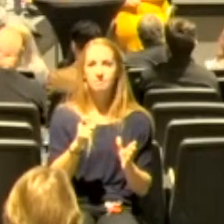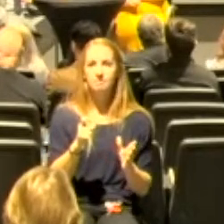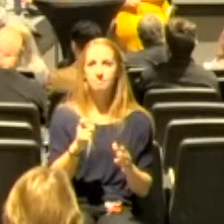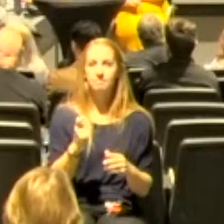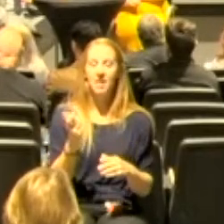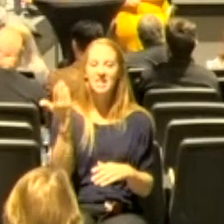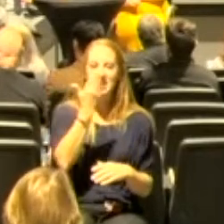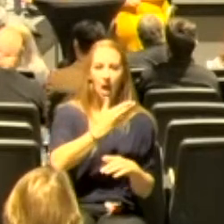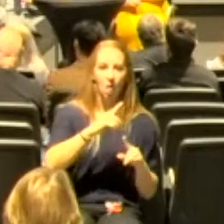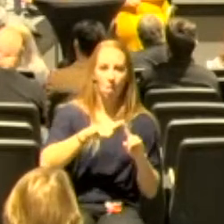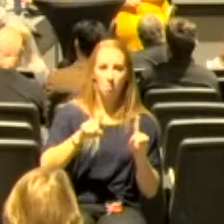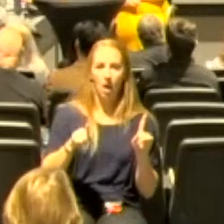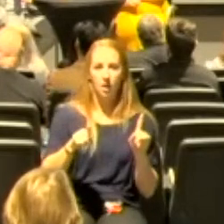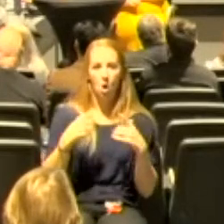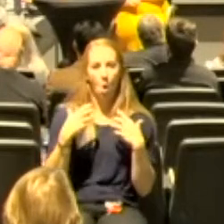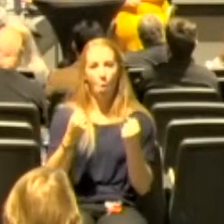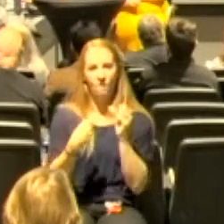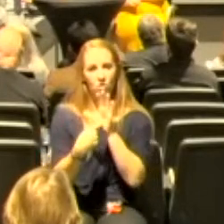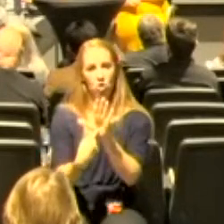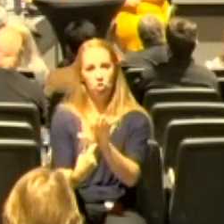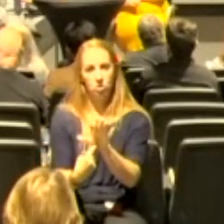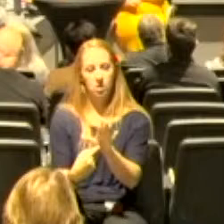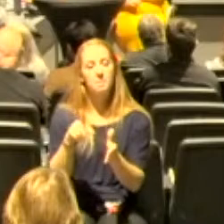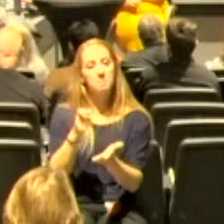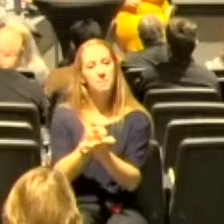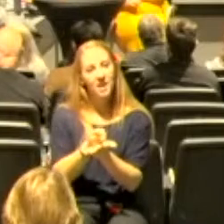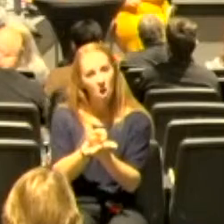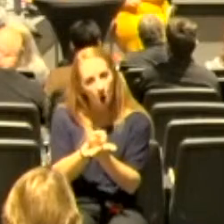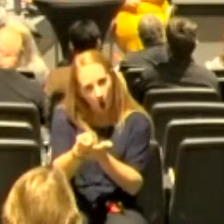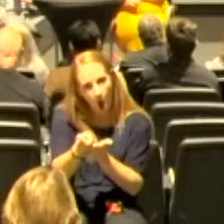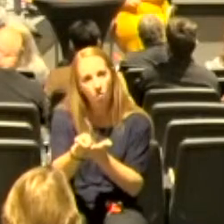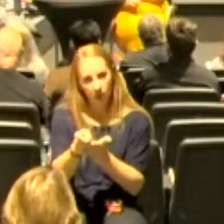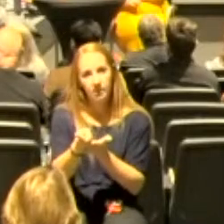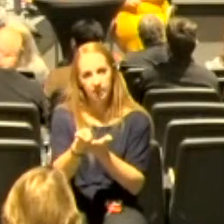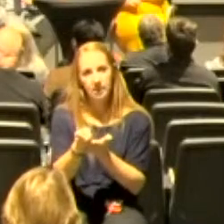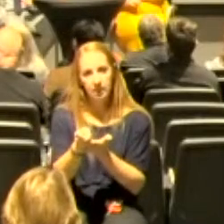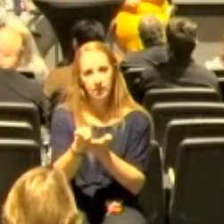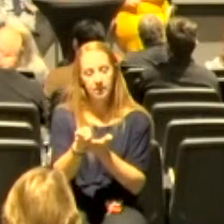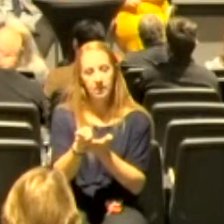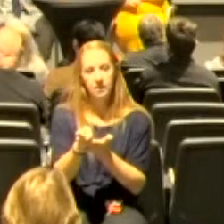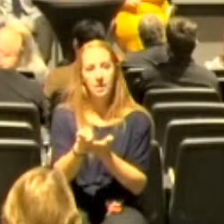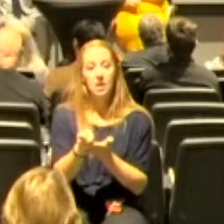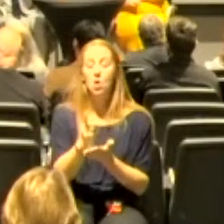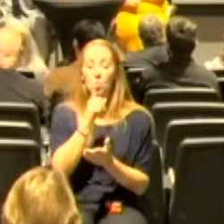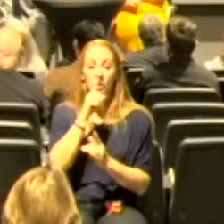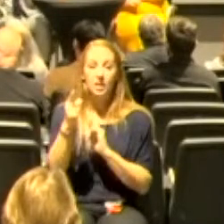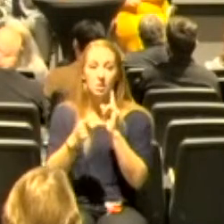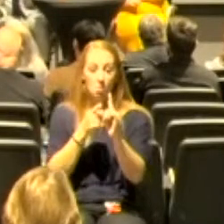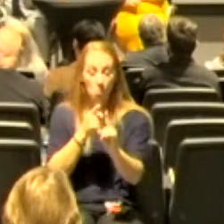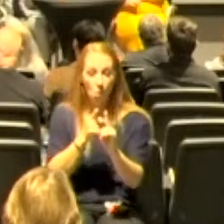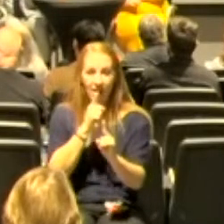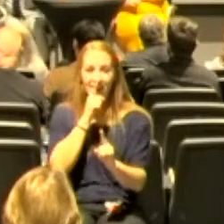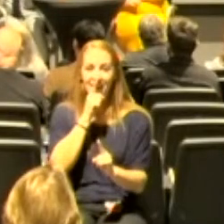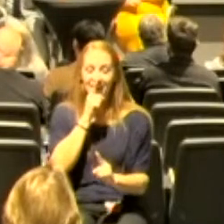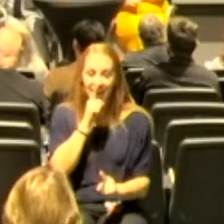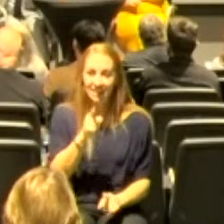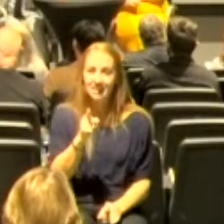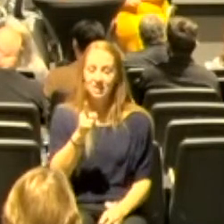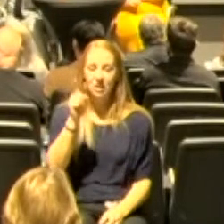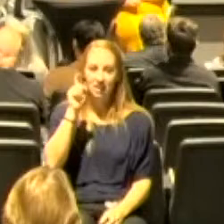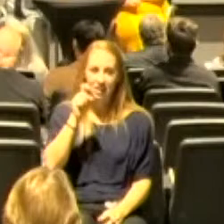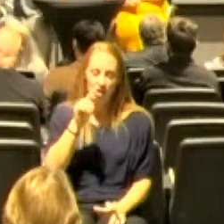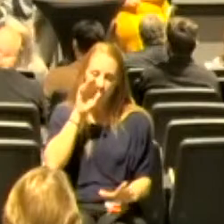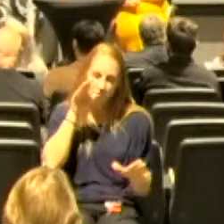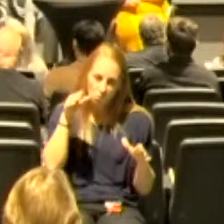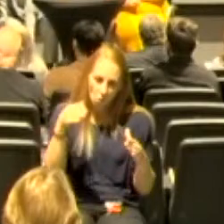work. It's about authenticity and being ever present in the work. And at the end of the day, it's about the macro systems and also